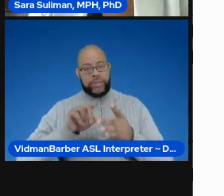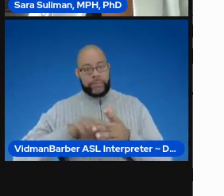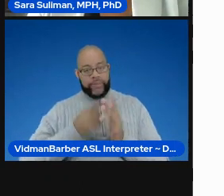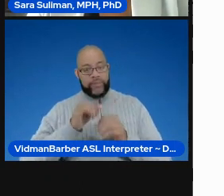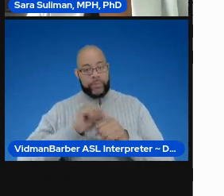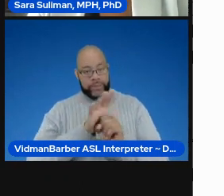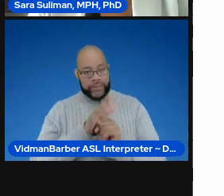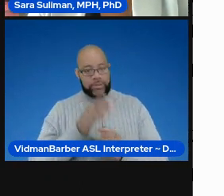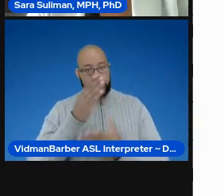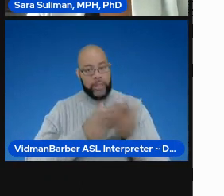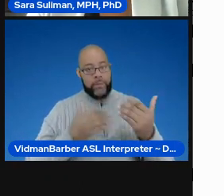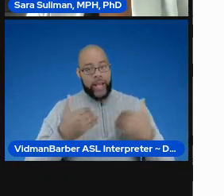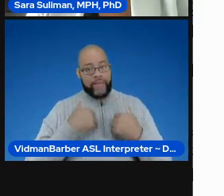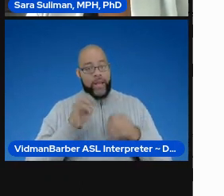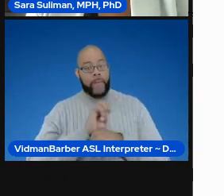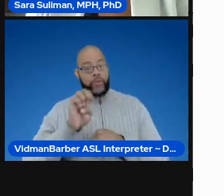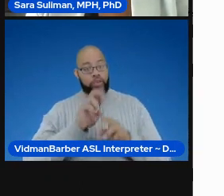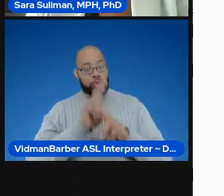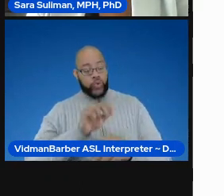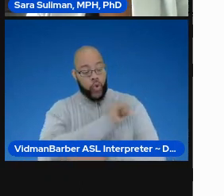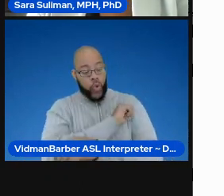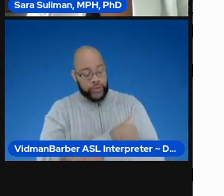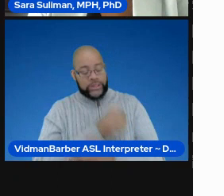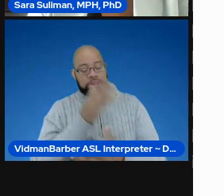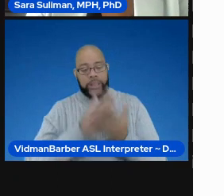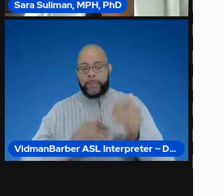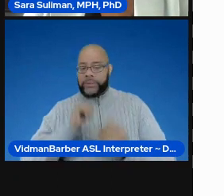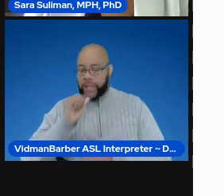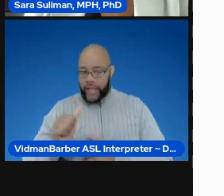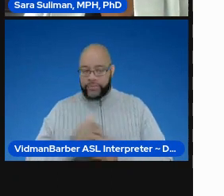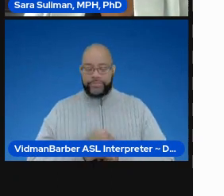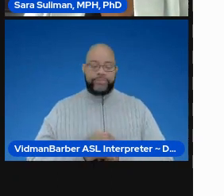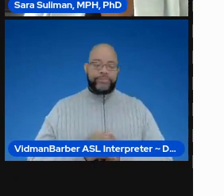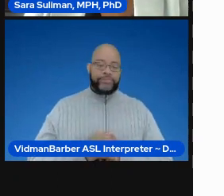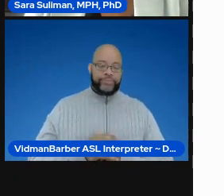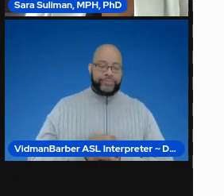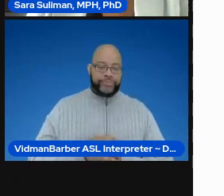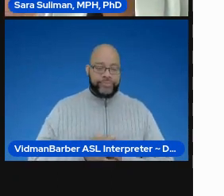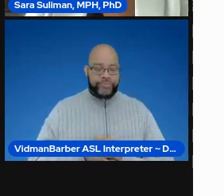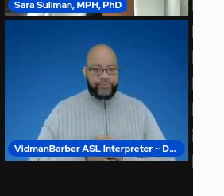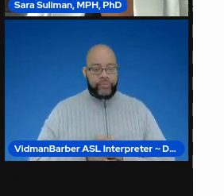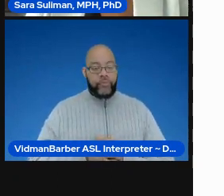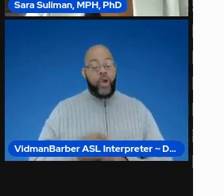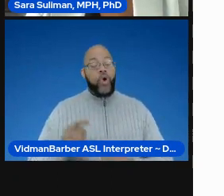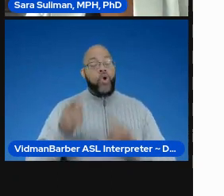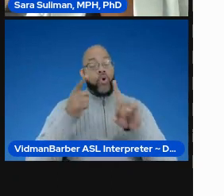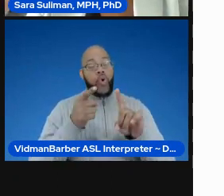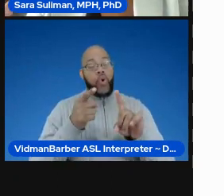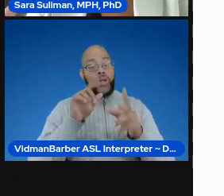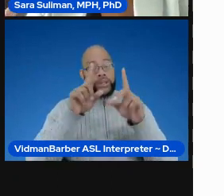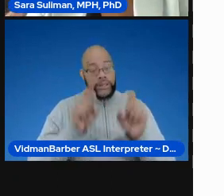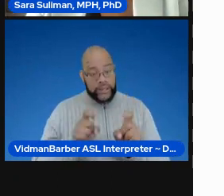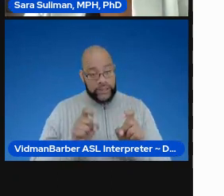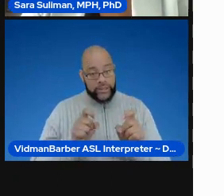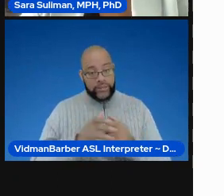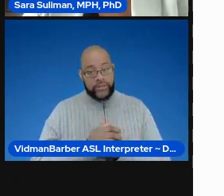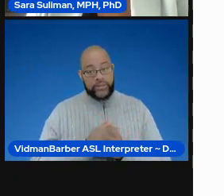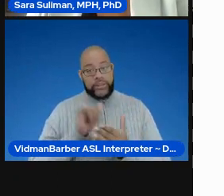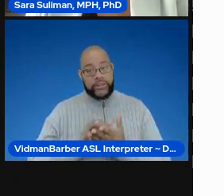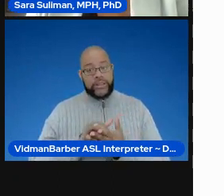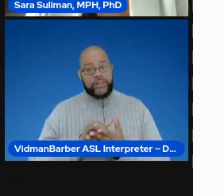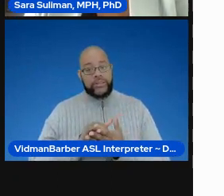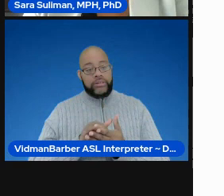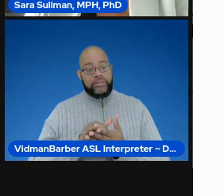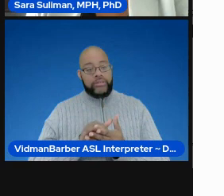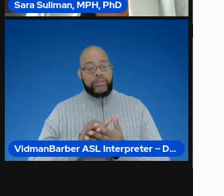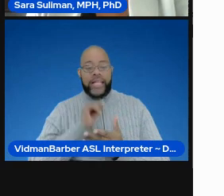pandemic. Some of them had emergency use authorization and some of them did not. The goal of serological tests, of course, is that they would be